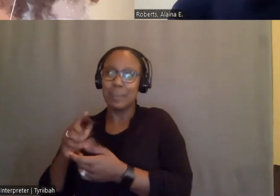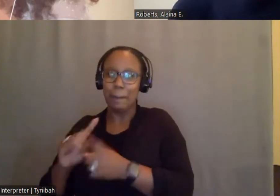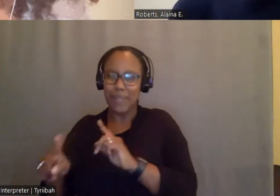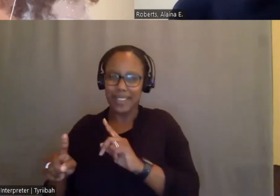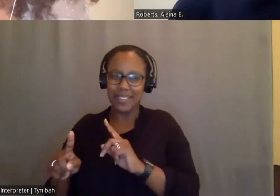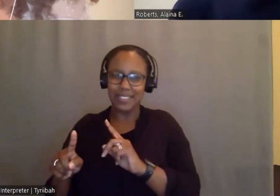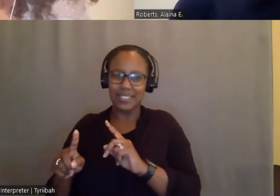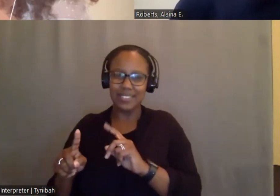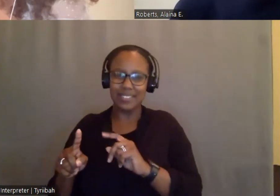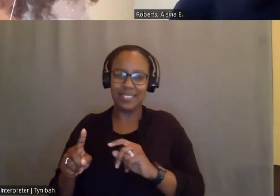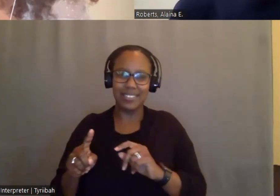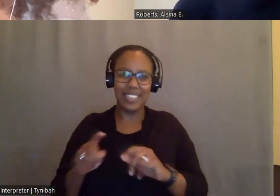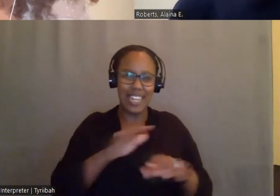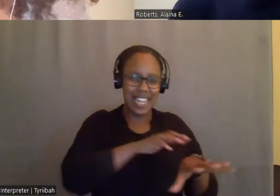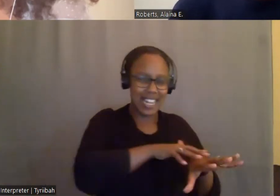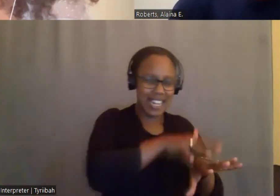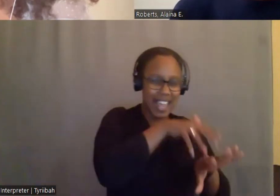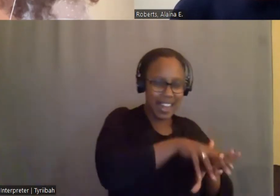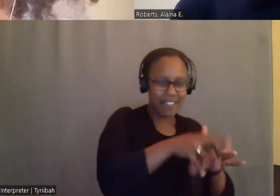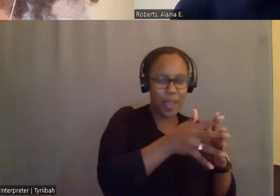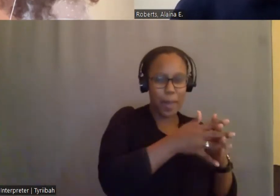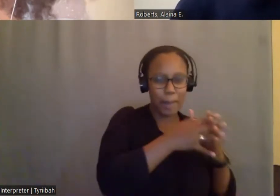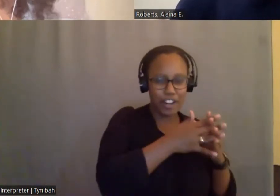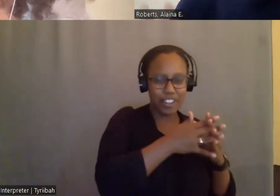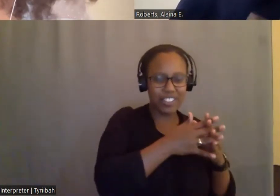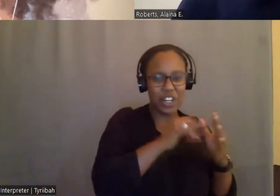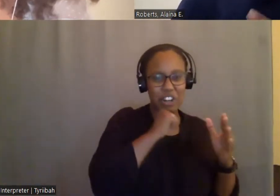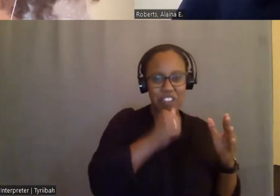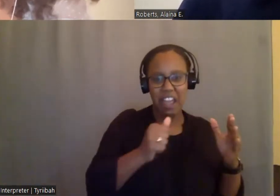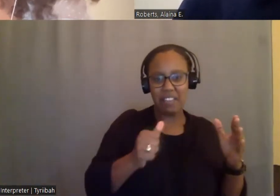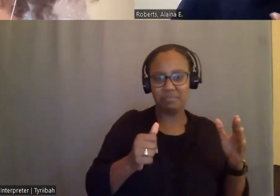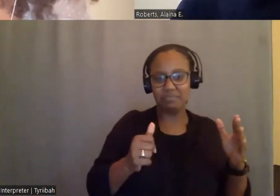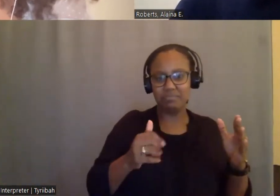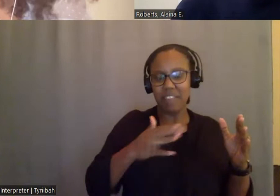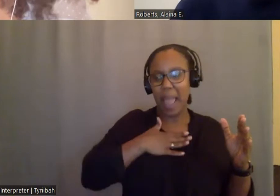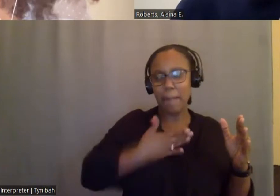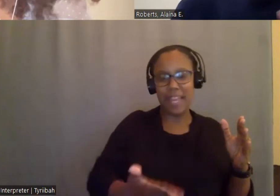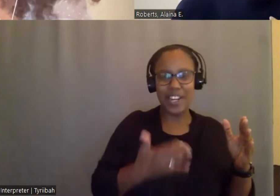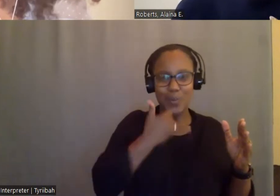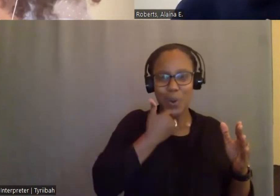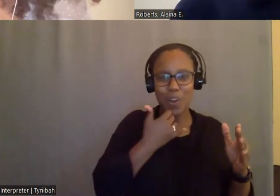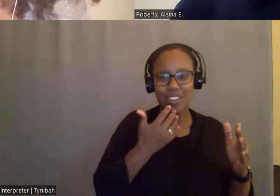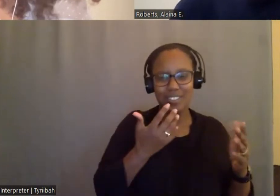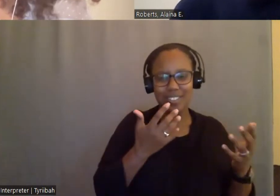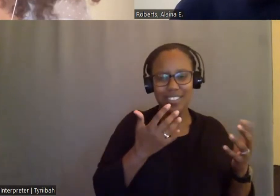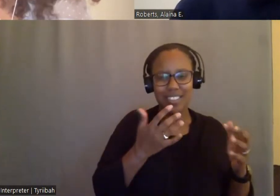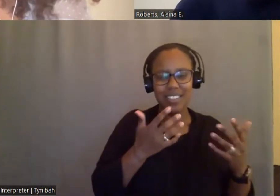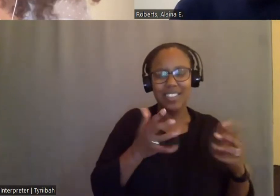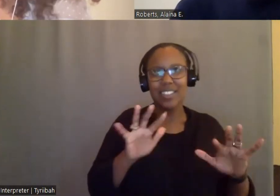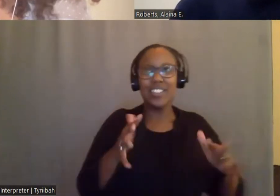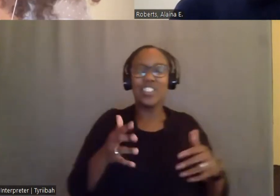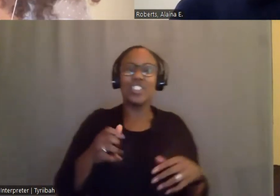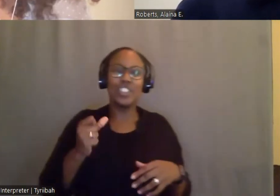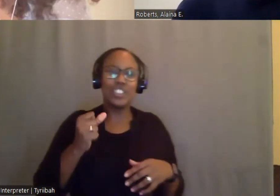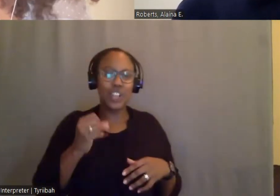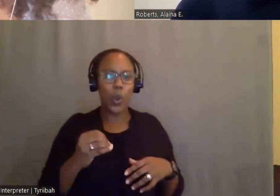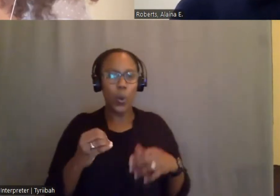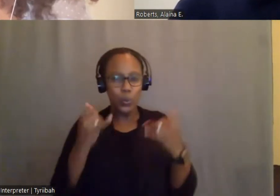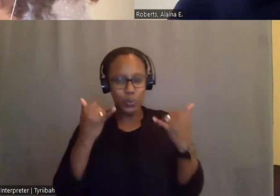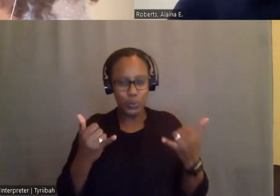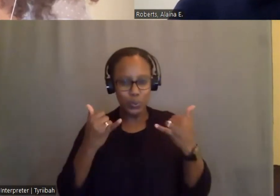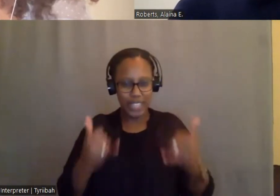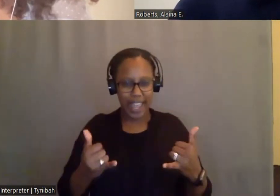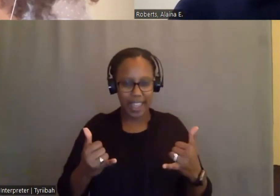not themselves kind of acknowledging any sort of wrong. And if you look at today, what is happening with Native nations and the descendants of these former